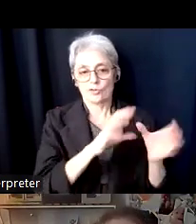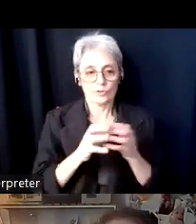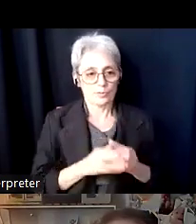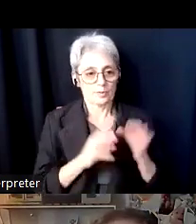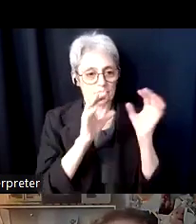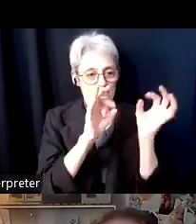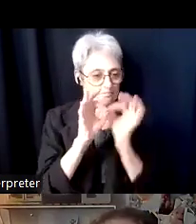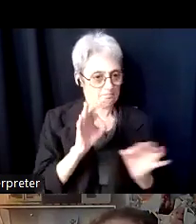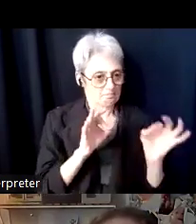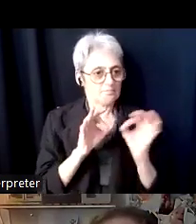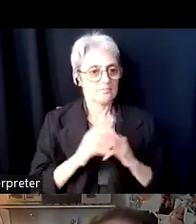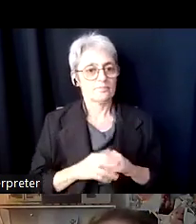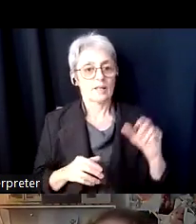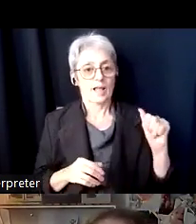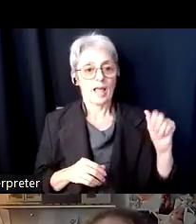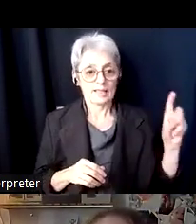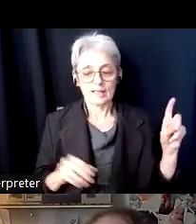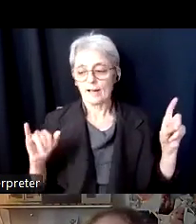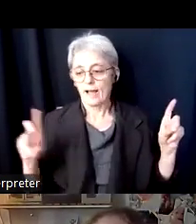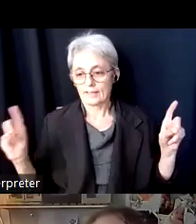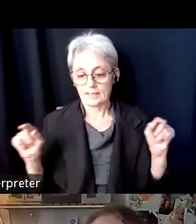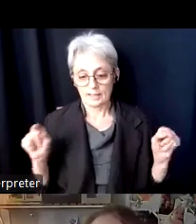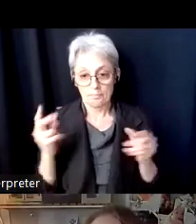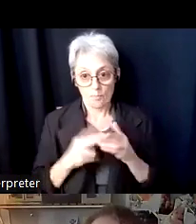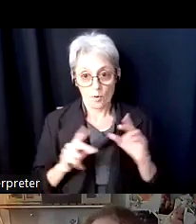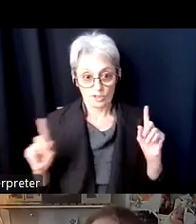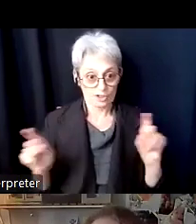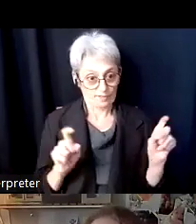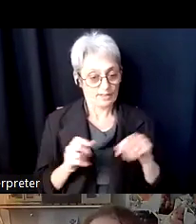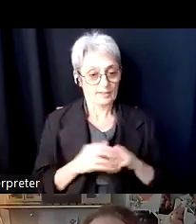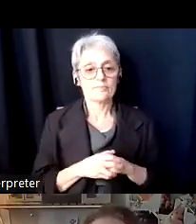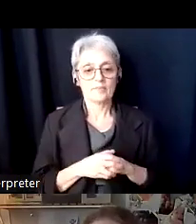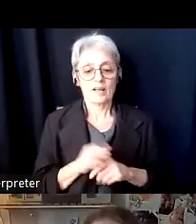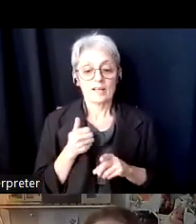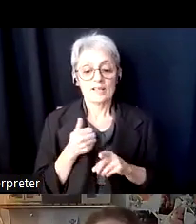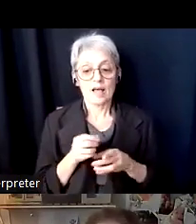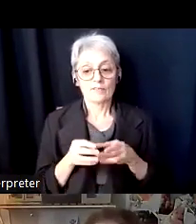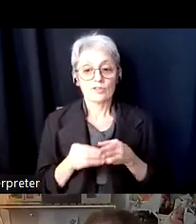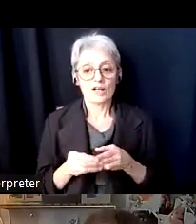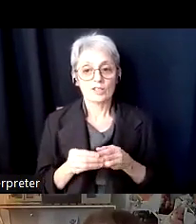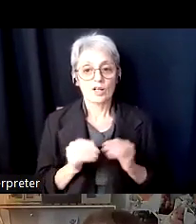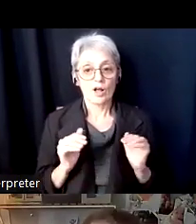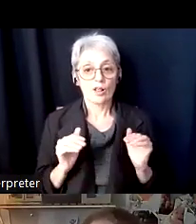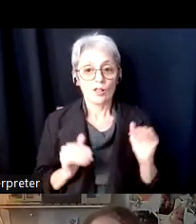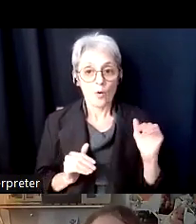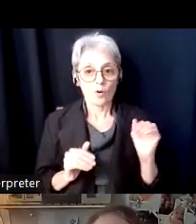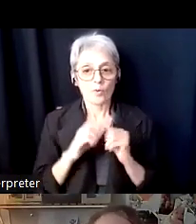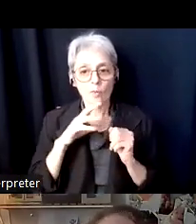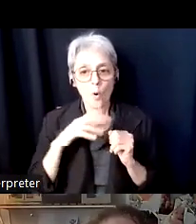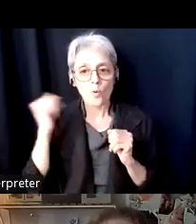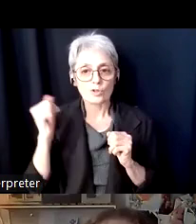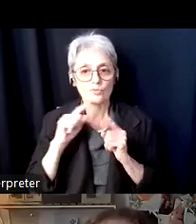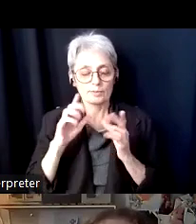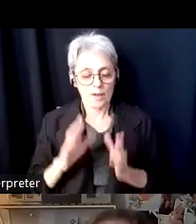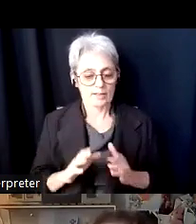NCI-AD and the NCI-IDD surveys, we see that the use of self-direction is lower among older respondents. And we